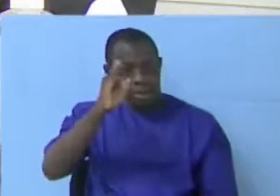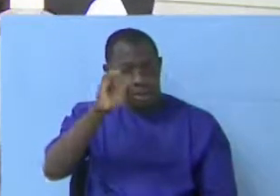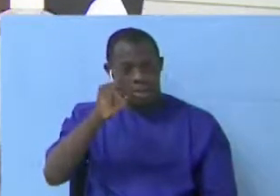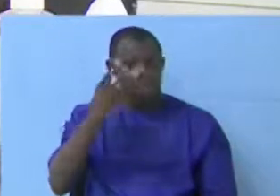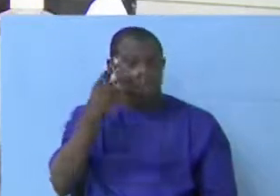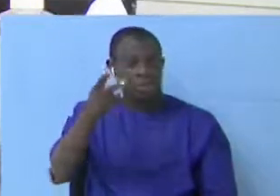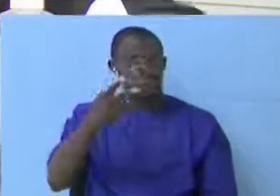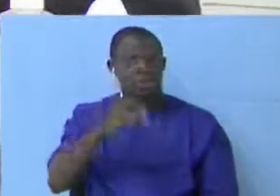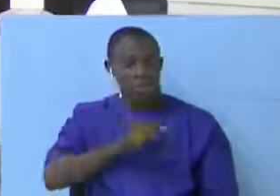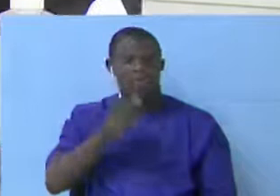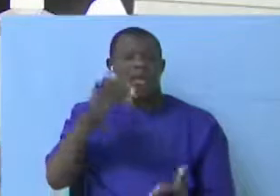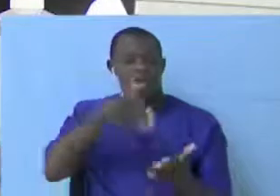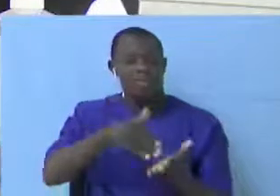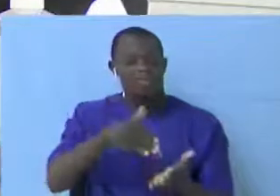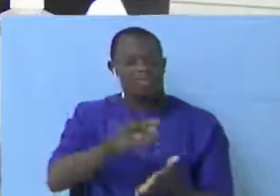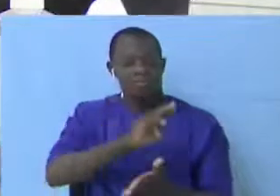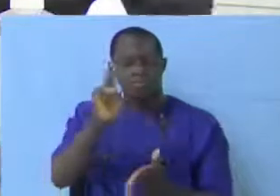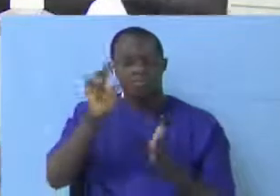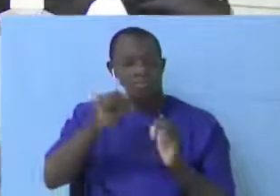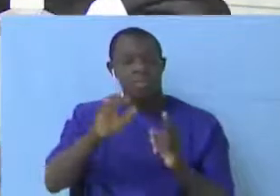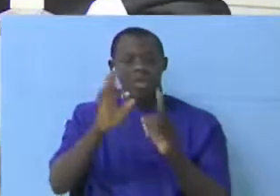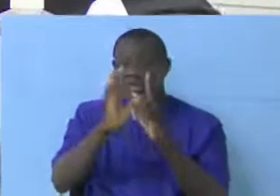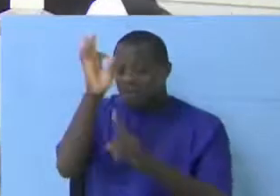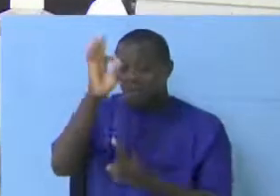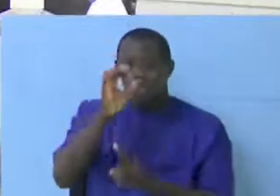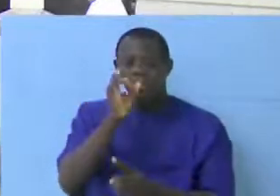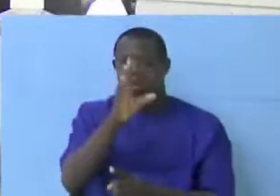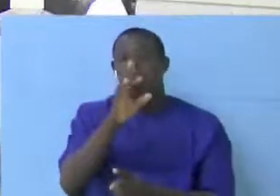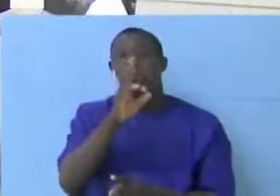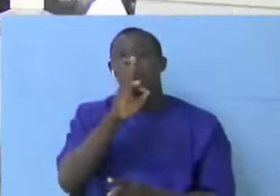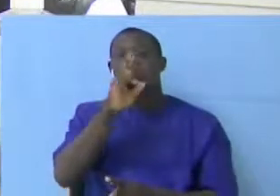specifically know who were the torturers were.